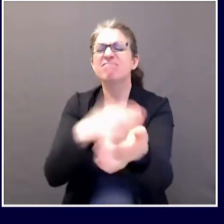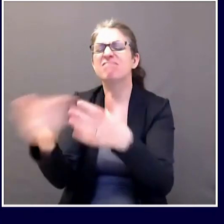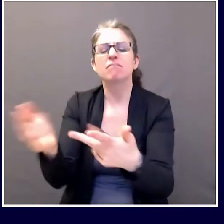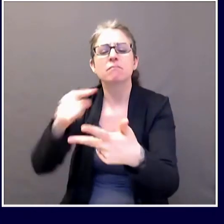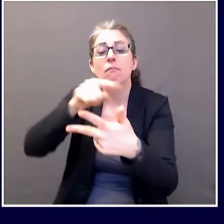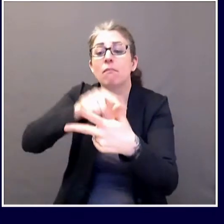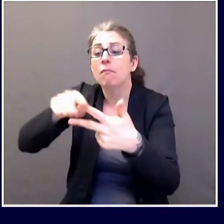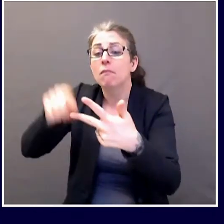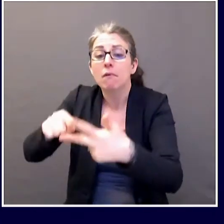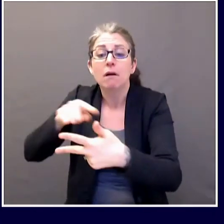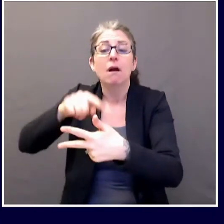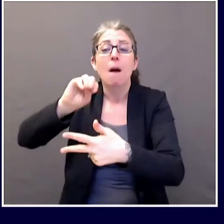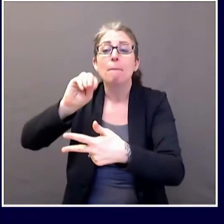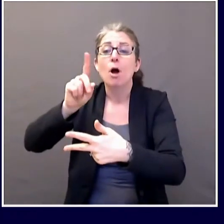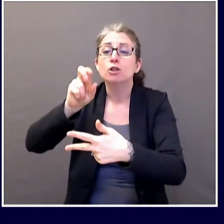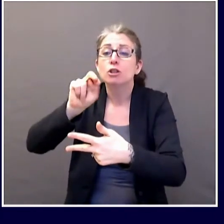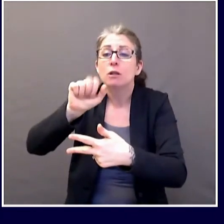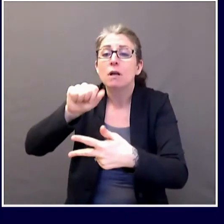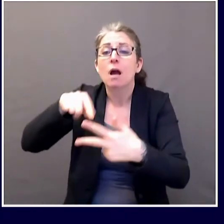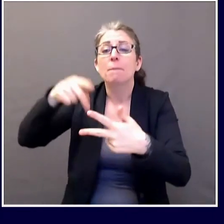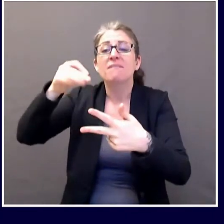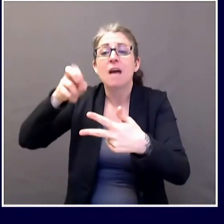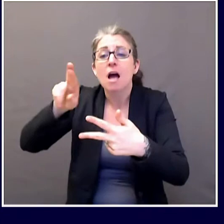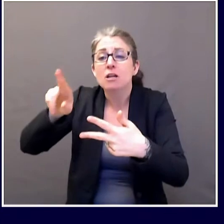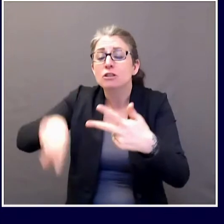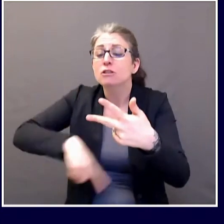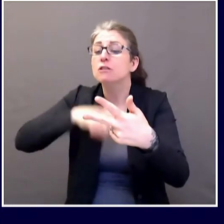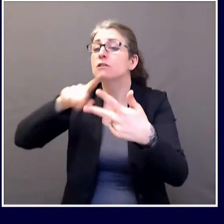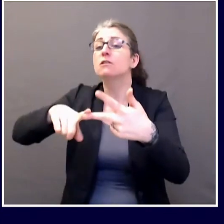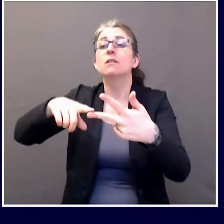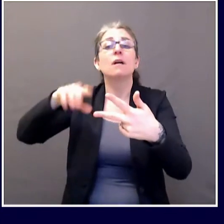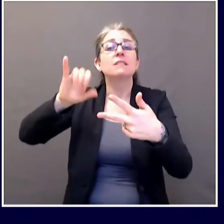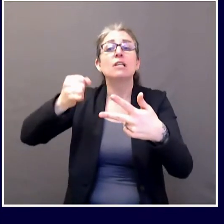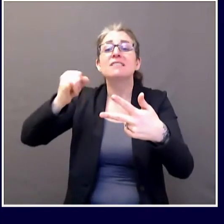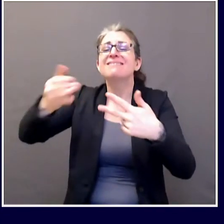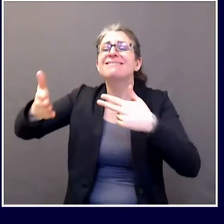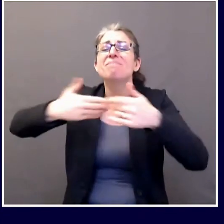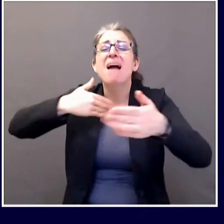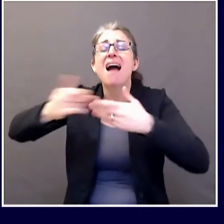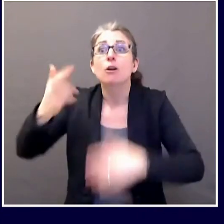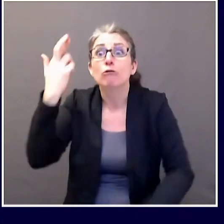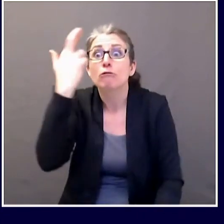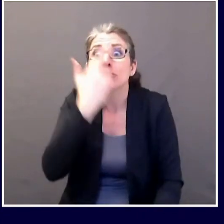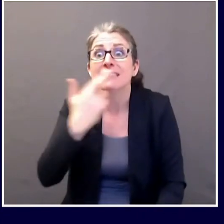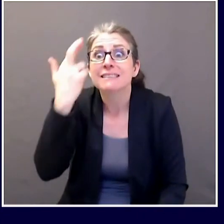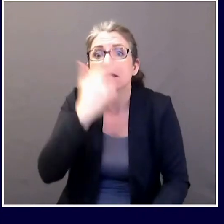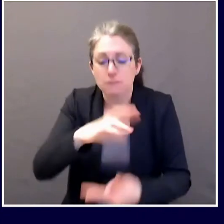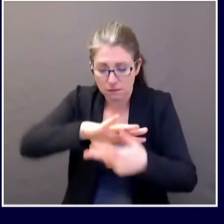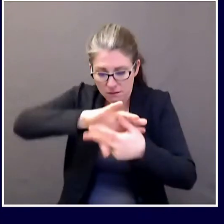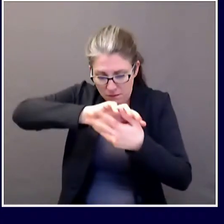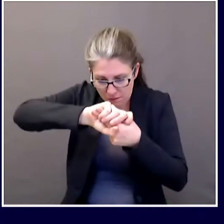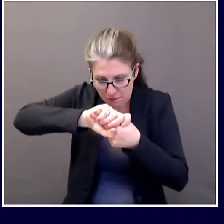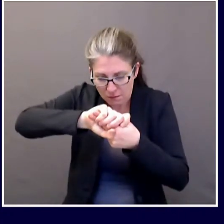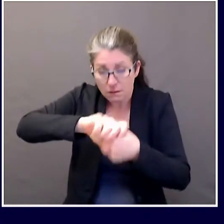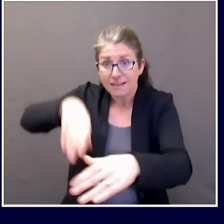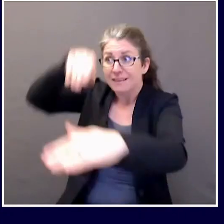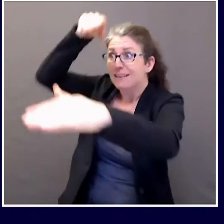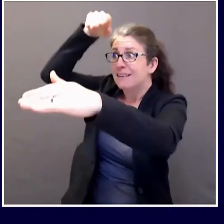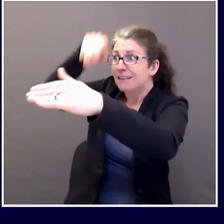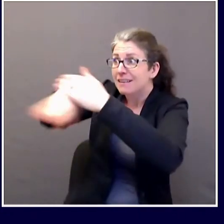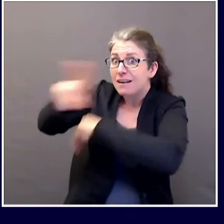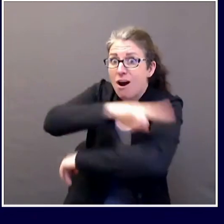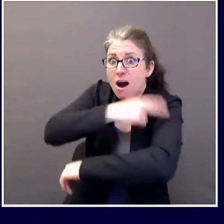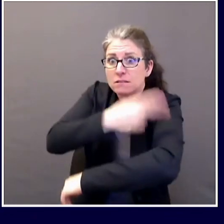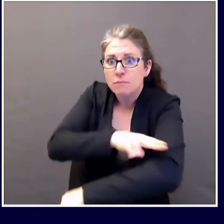death. In the middle of a pandemic, with disease all around us and the possibility for potential